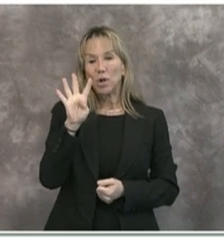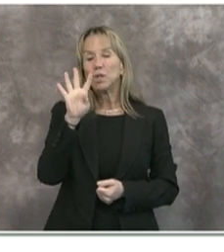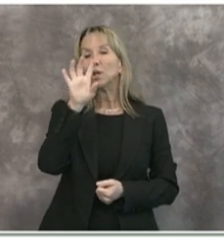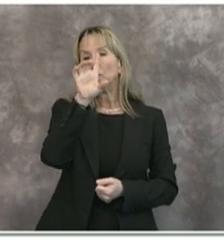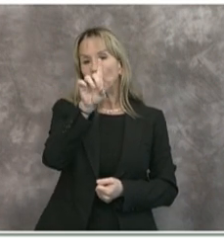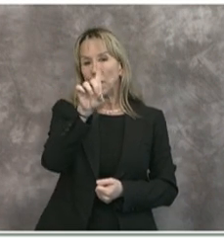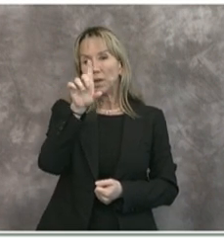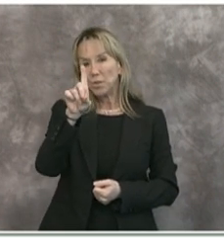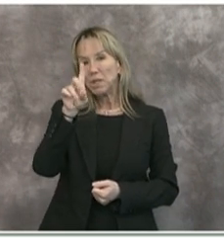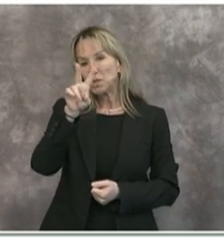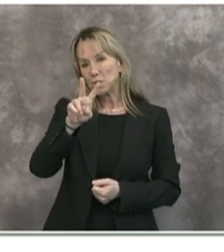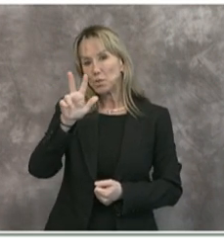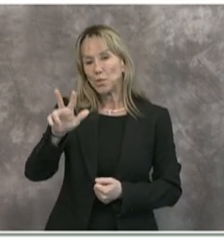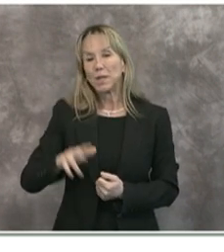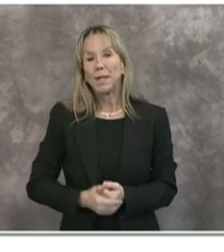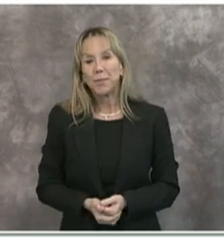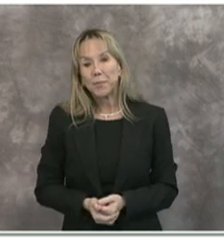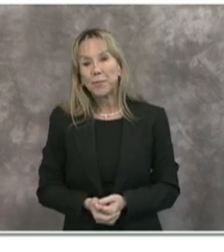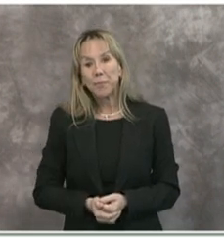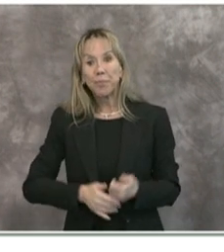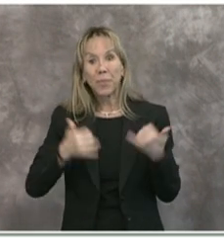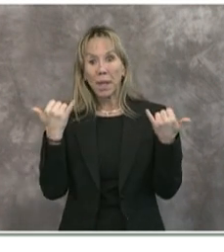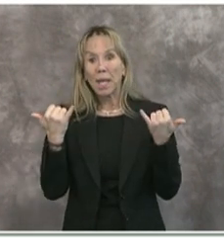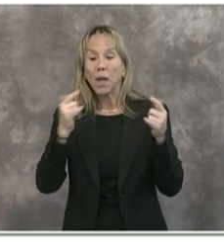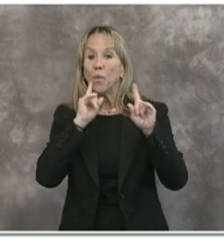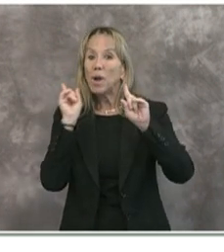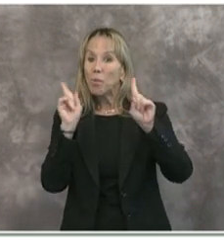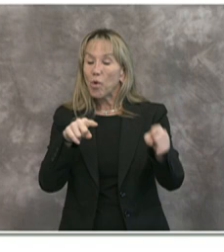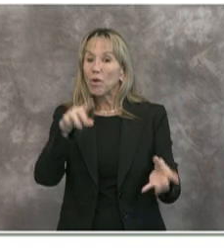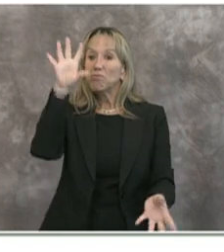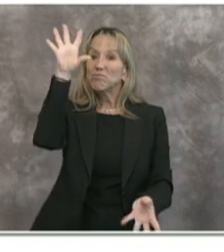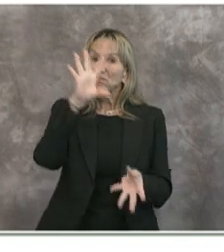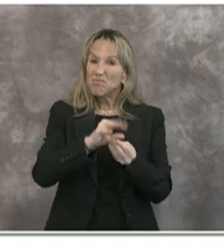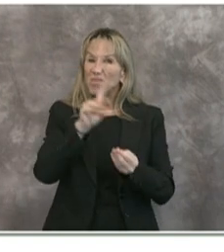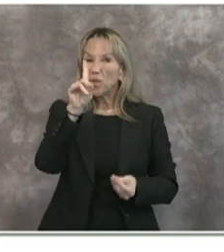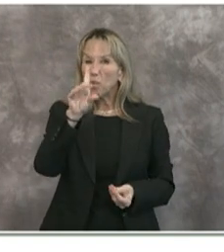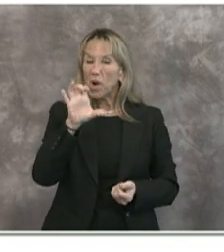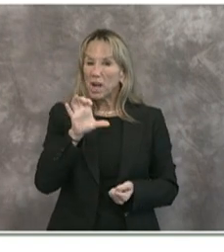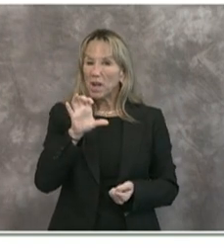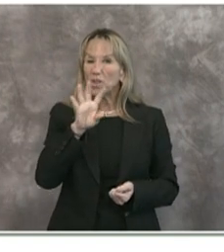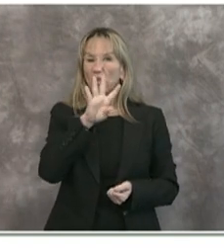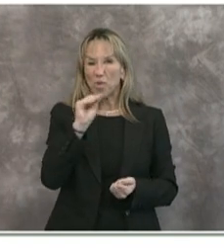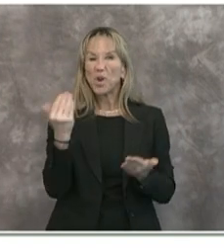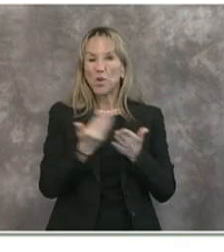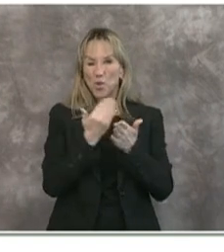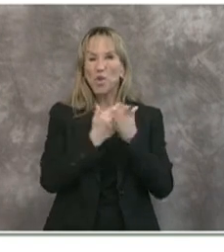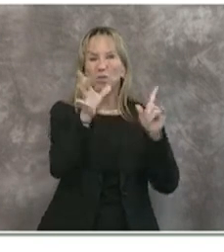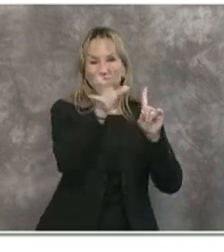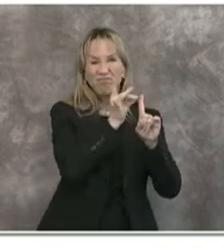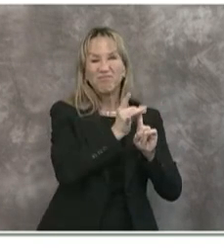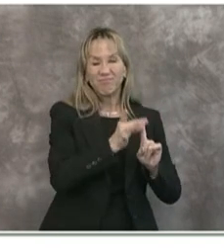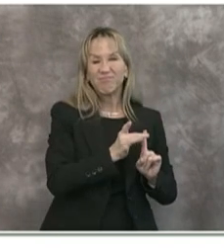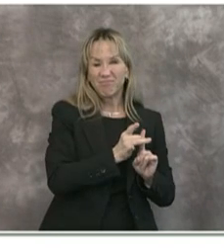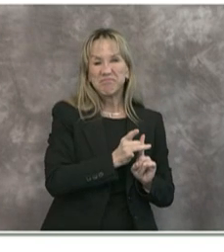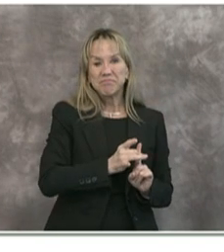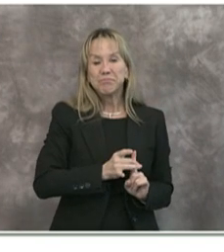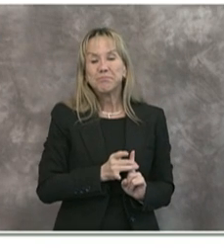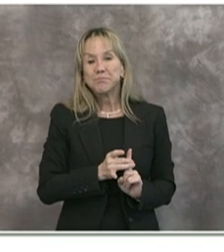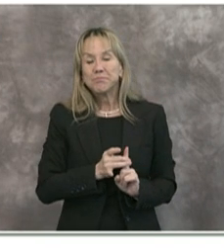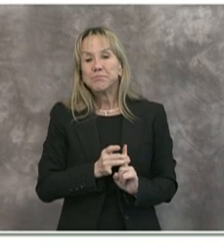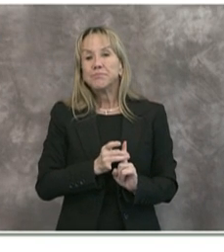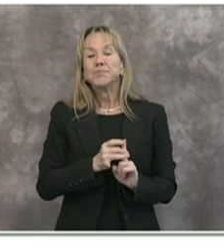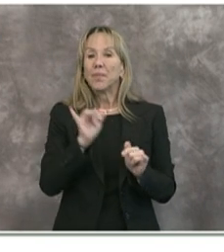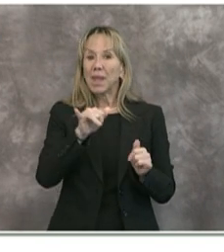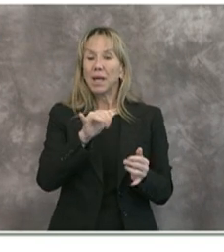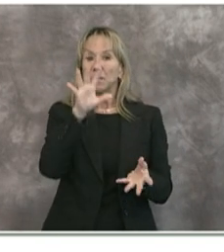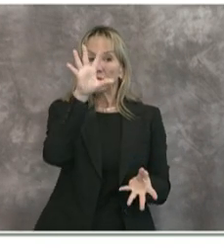888-634-1123. Into today's reports, today we are reporting a total of 140 new positive tests. This is out of the